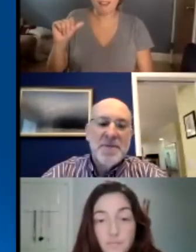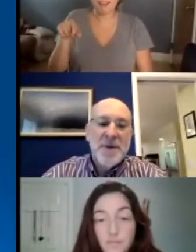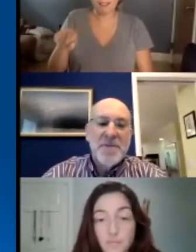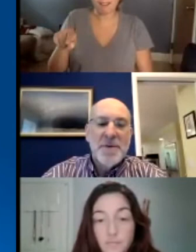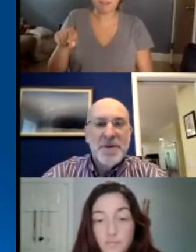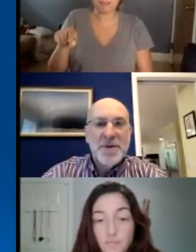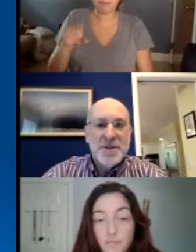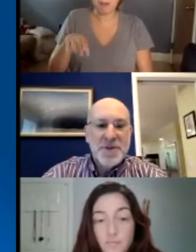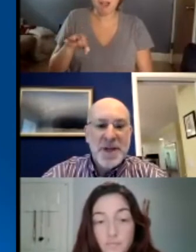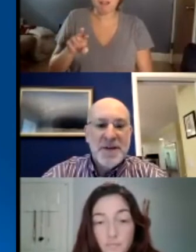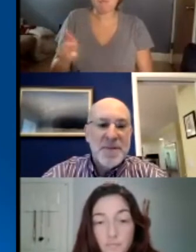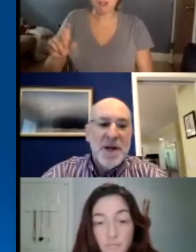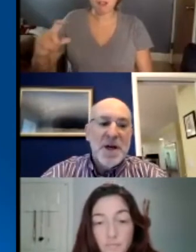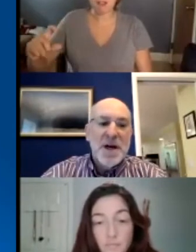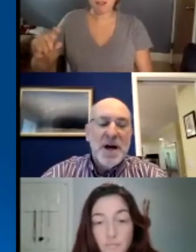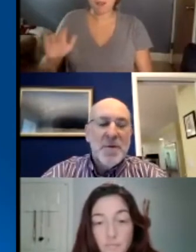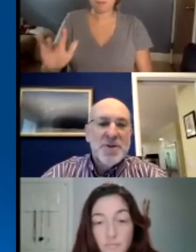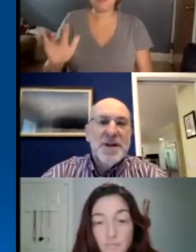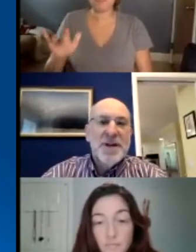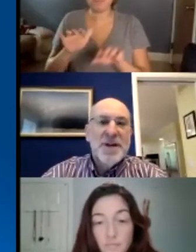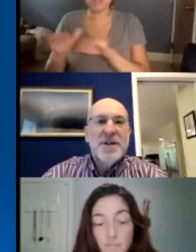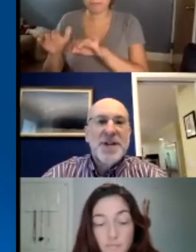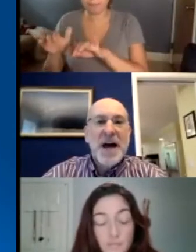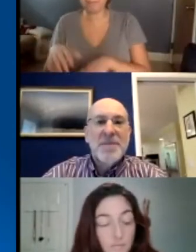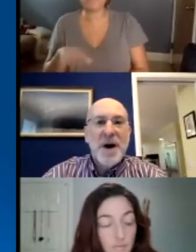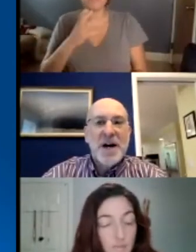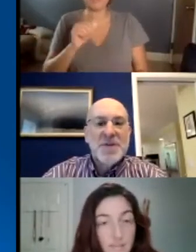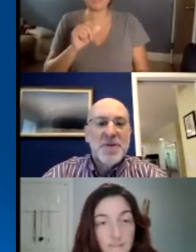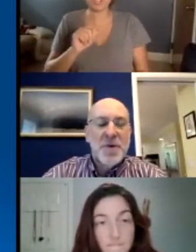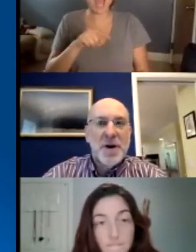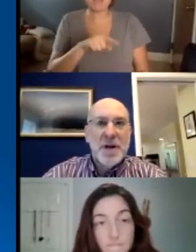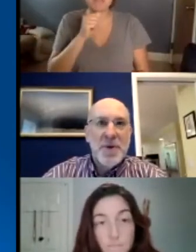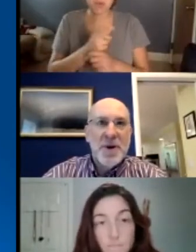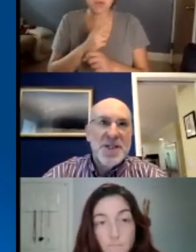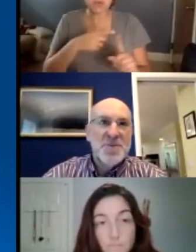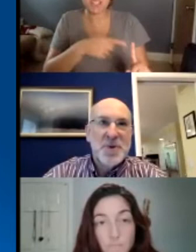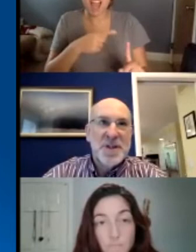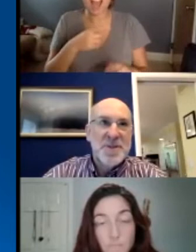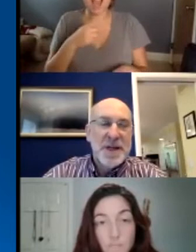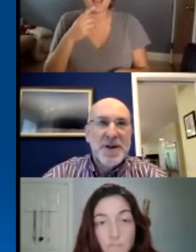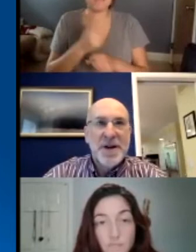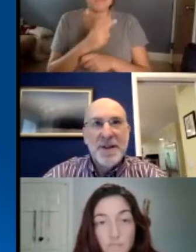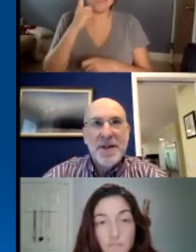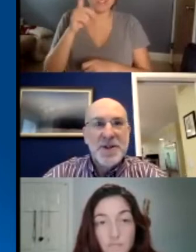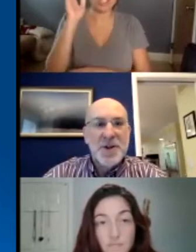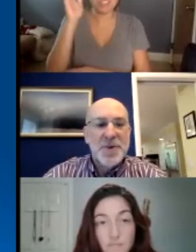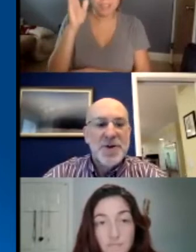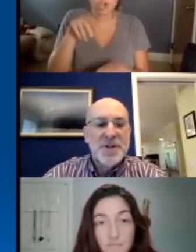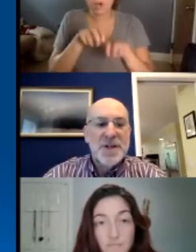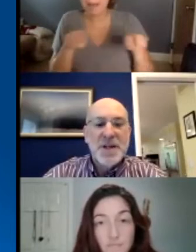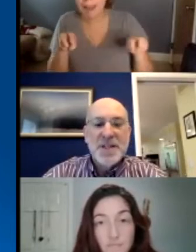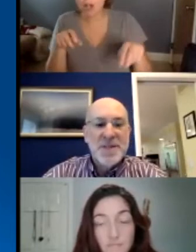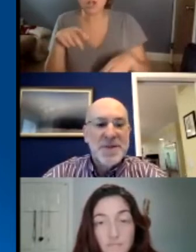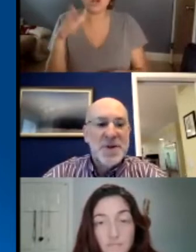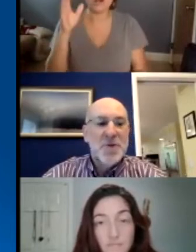at the bottom of your screen. We're trying to save the chat box for communications between the speaker and the interpreters